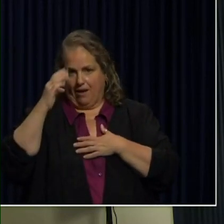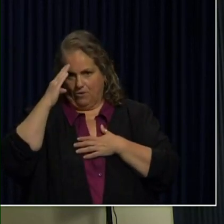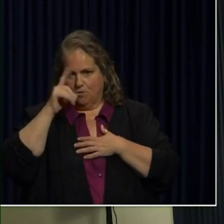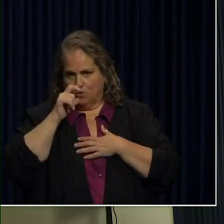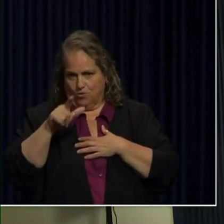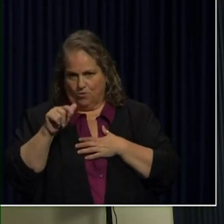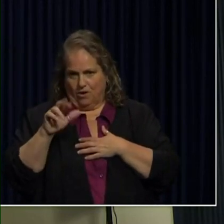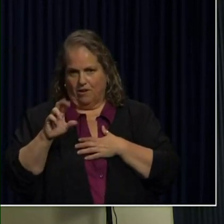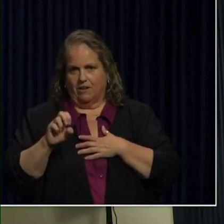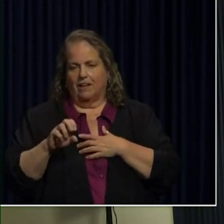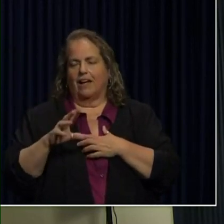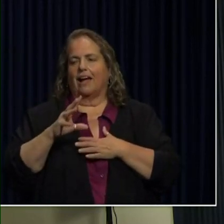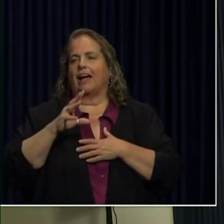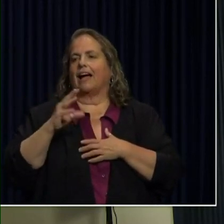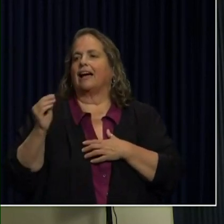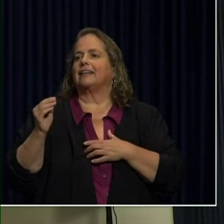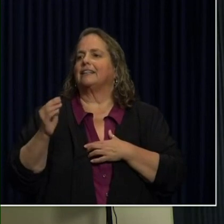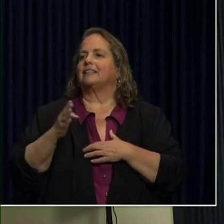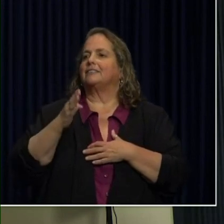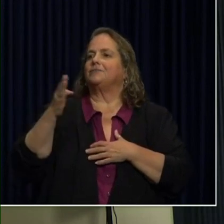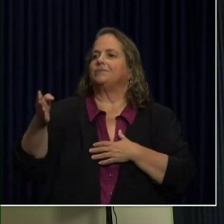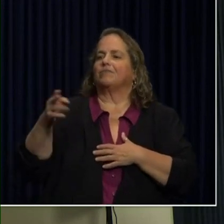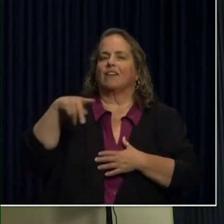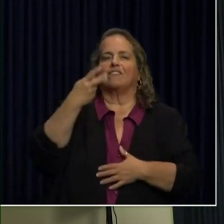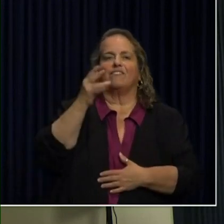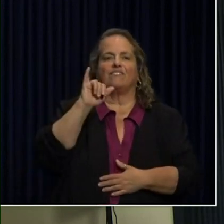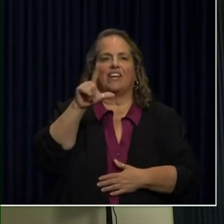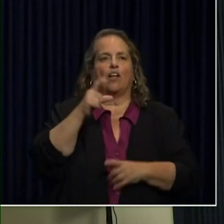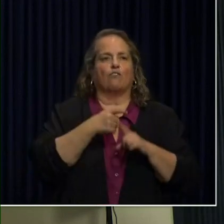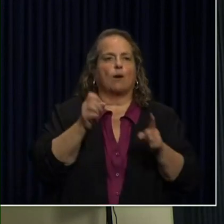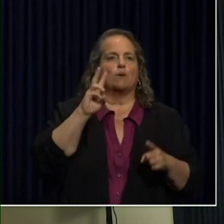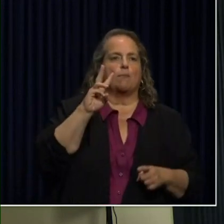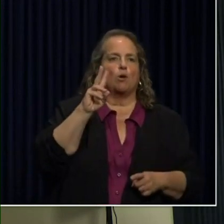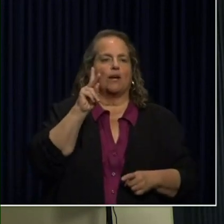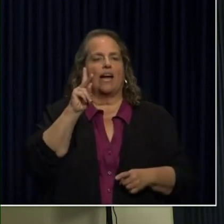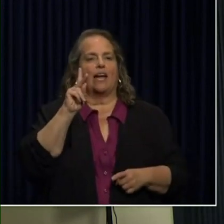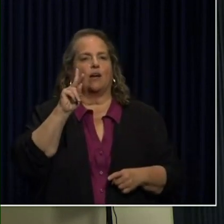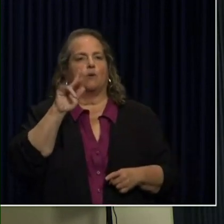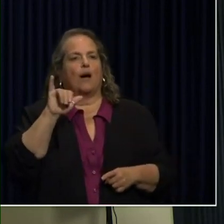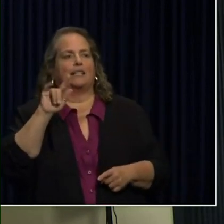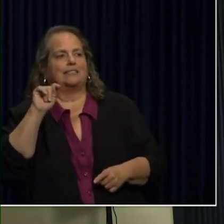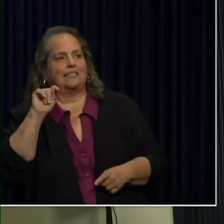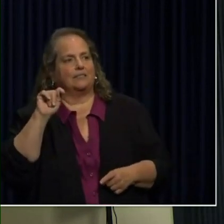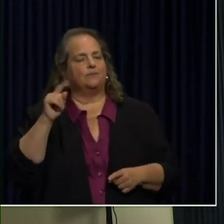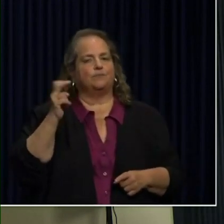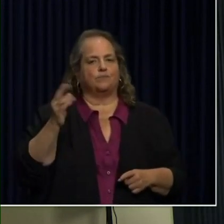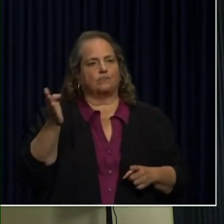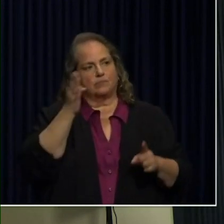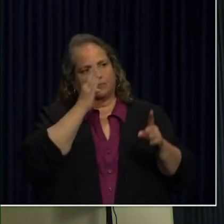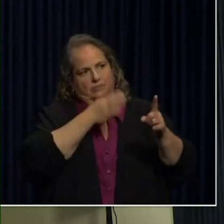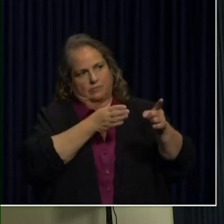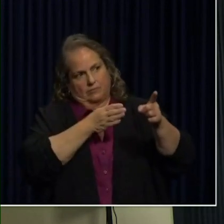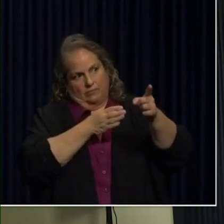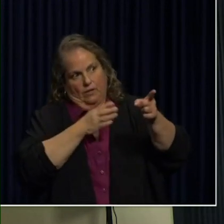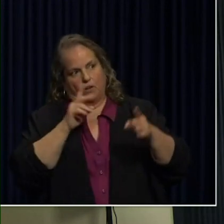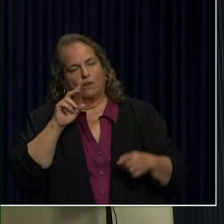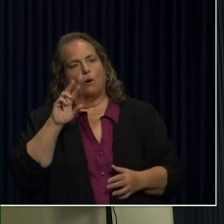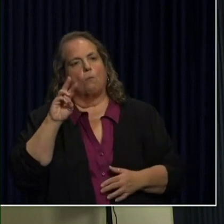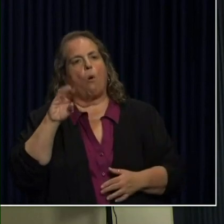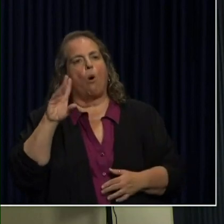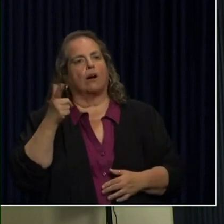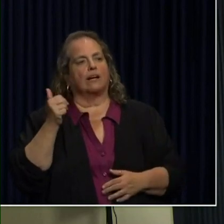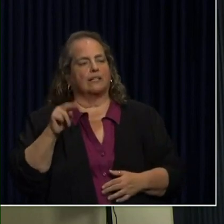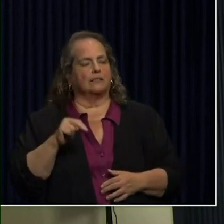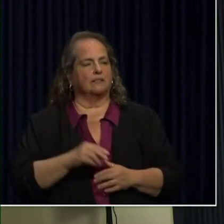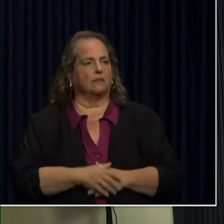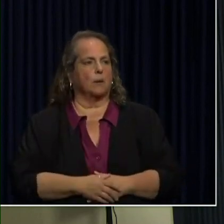are. And Phil Pendleton from WKYT. So I'm going to go from left to right if I can. Morgan